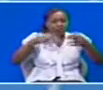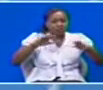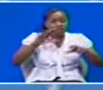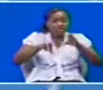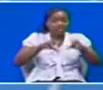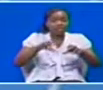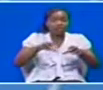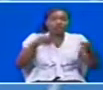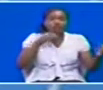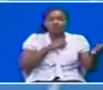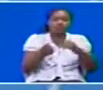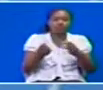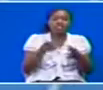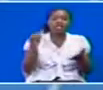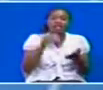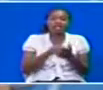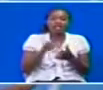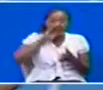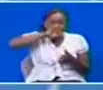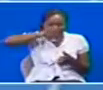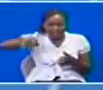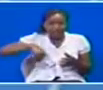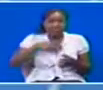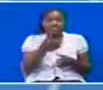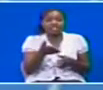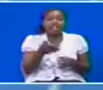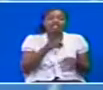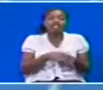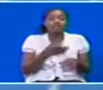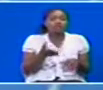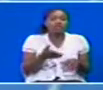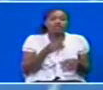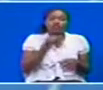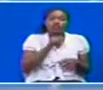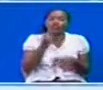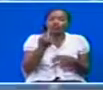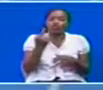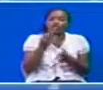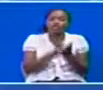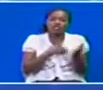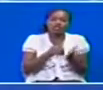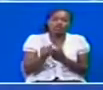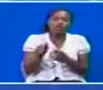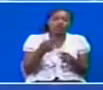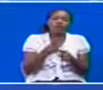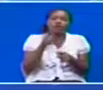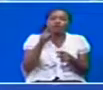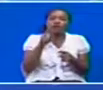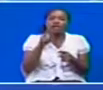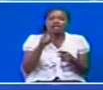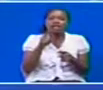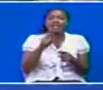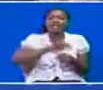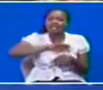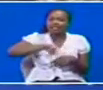the presence of elephants in their farms. This time, elephants not only strayed into the farms, but one elephant gave birth